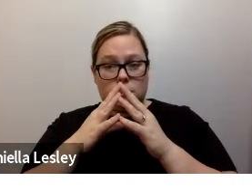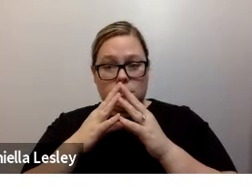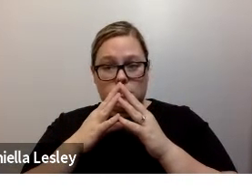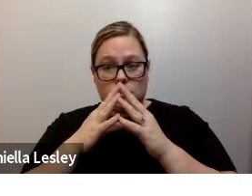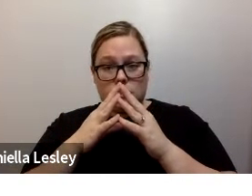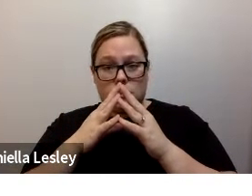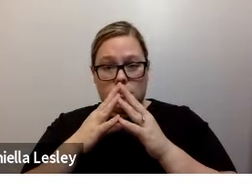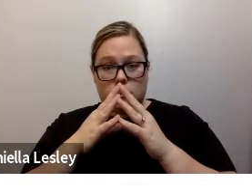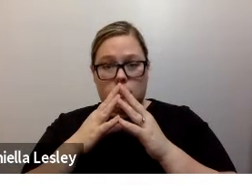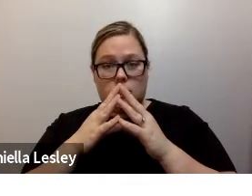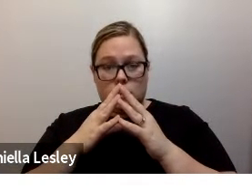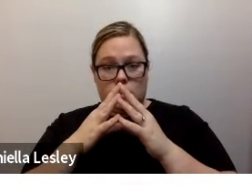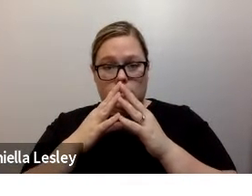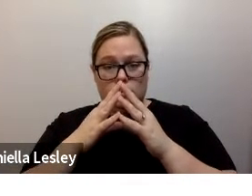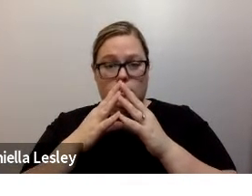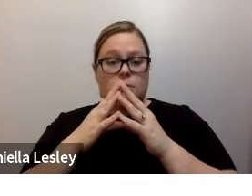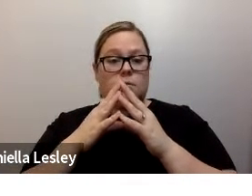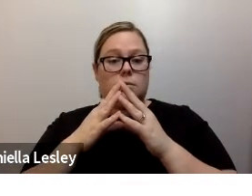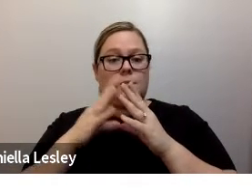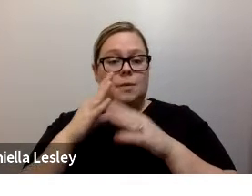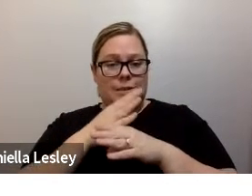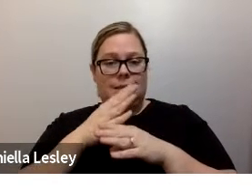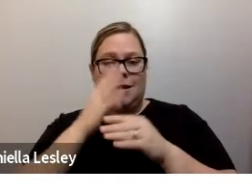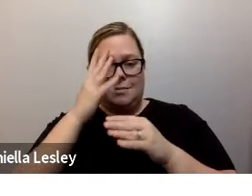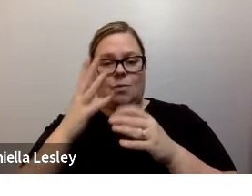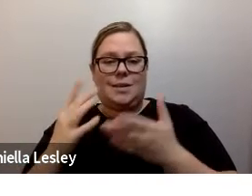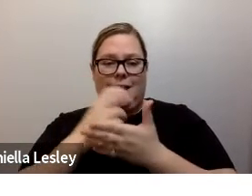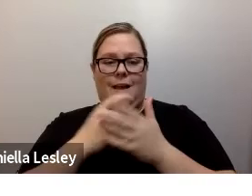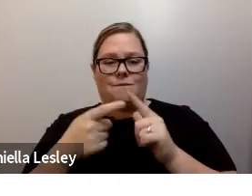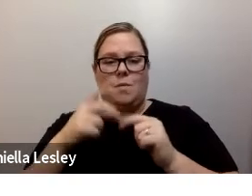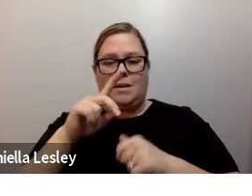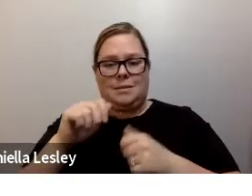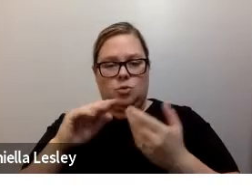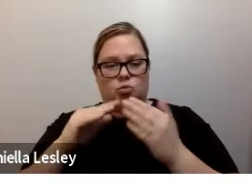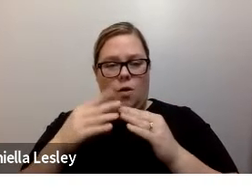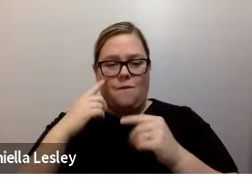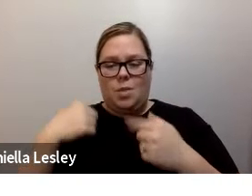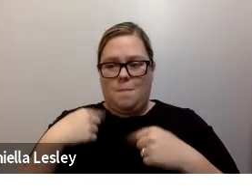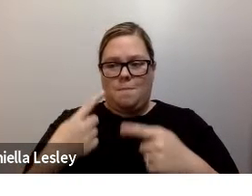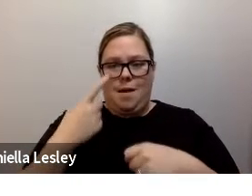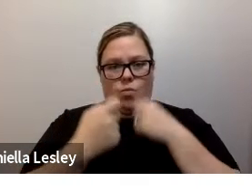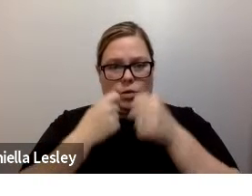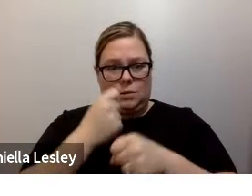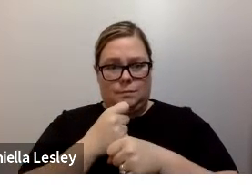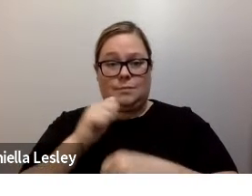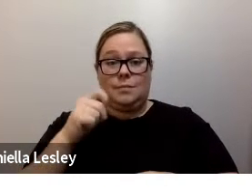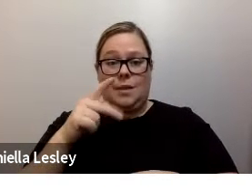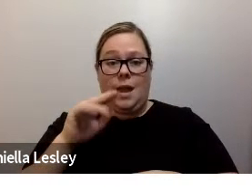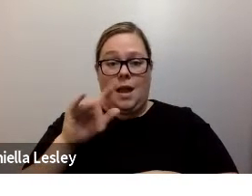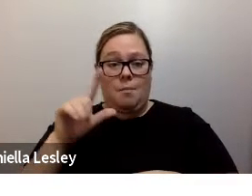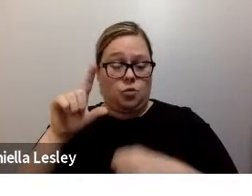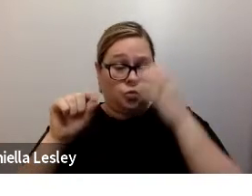So I want to share a few bits of data that we've gathered from the disability community over the past year. So in April of